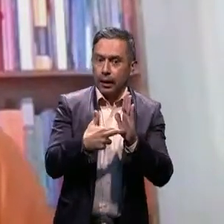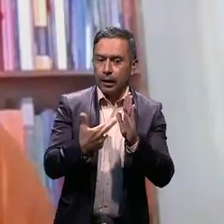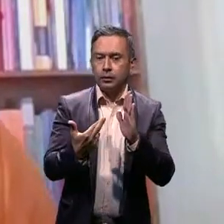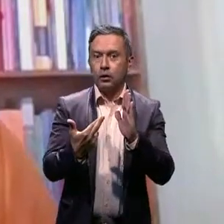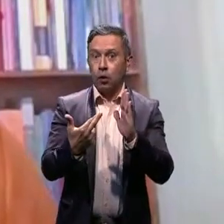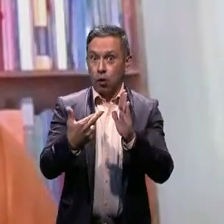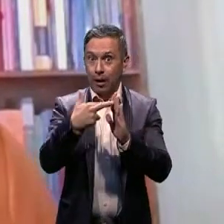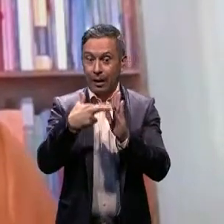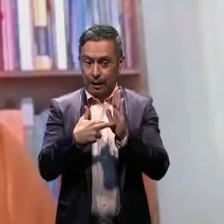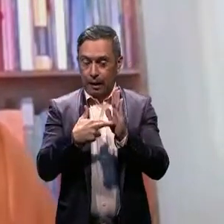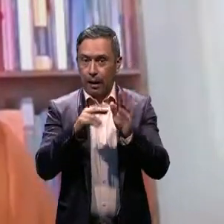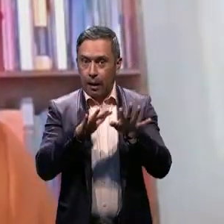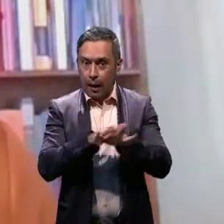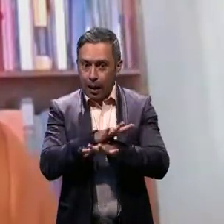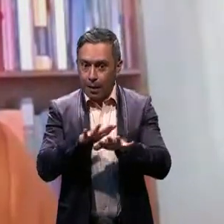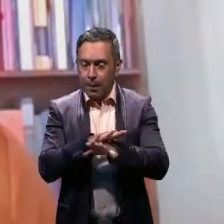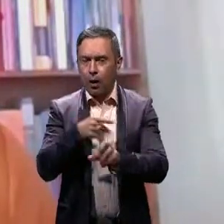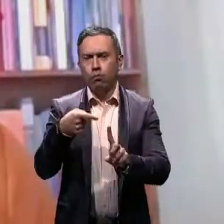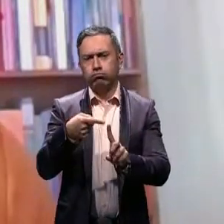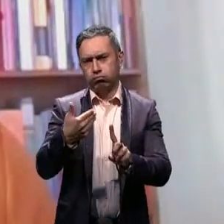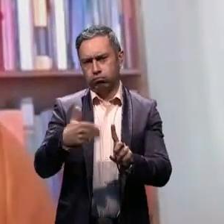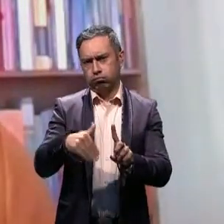are important.